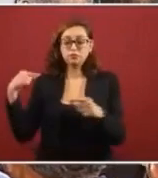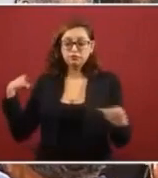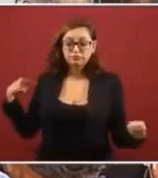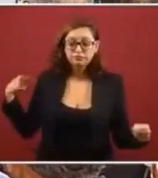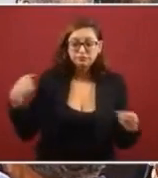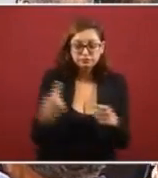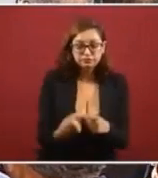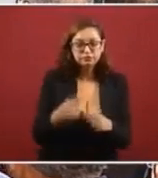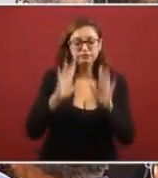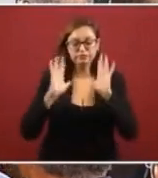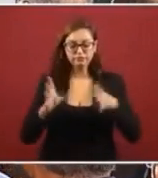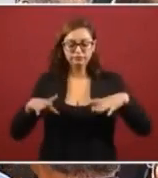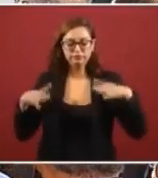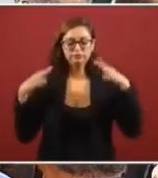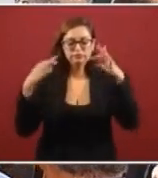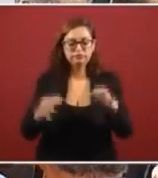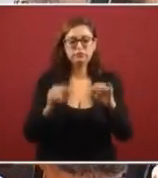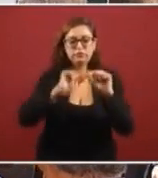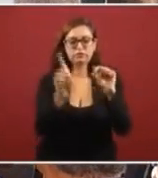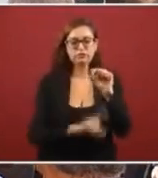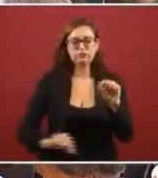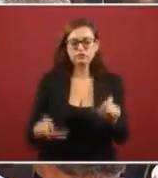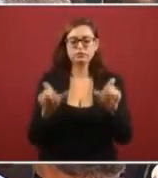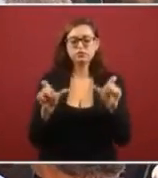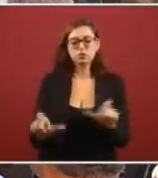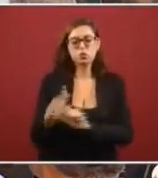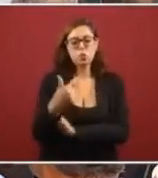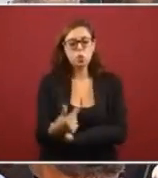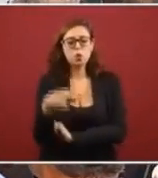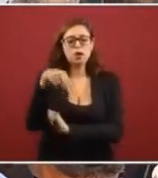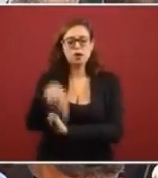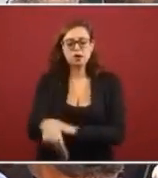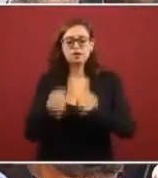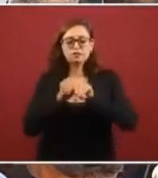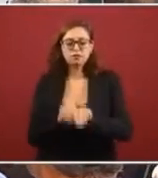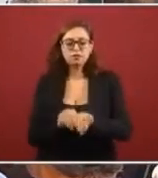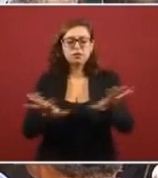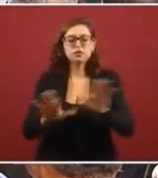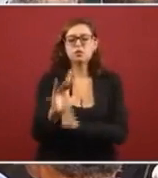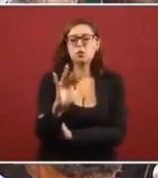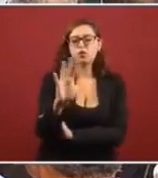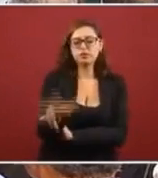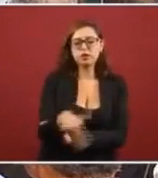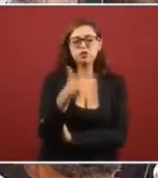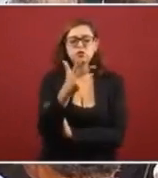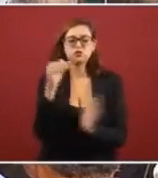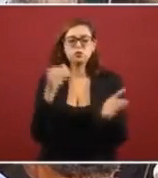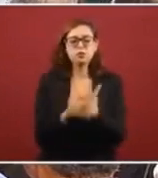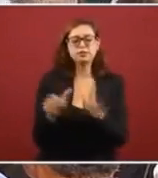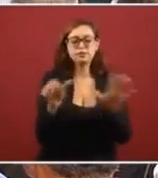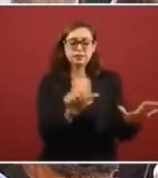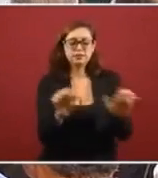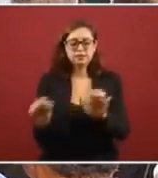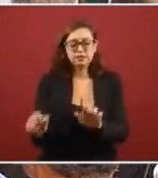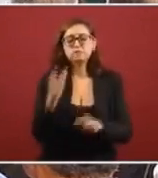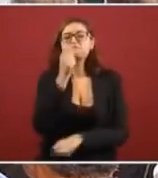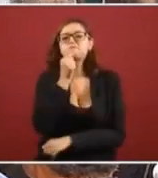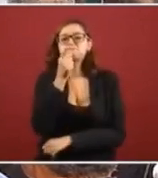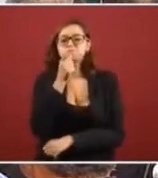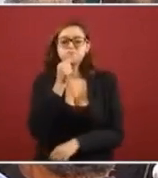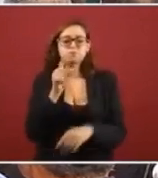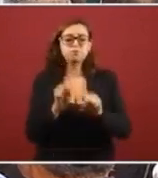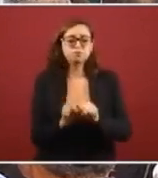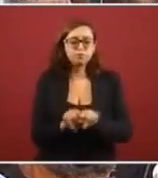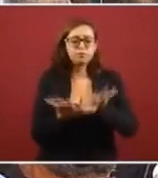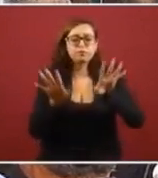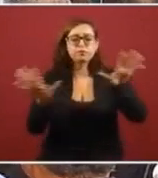because we created the National Guard we have distributed fifty eight thousand six hundred elements